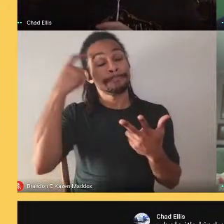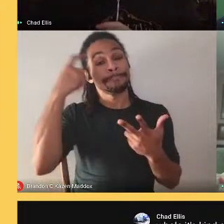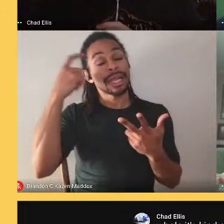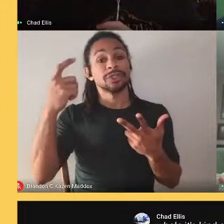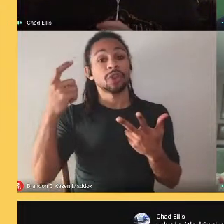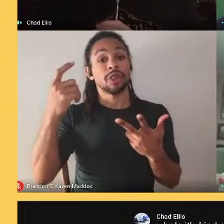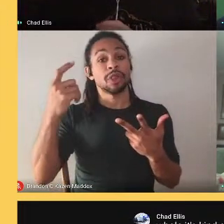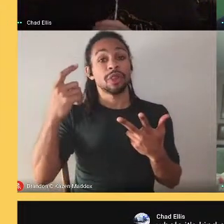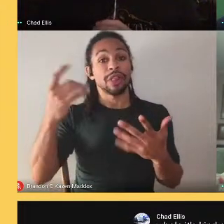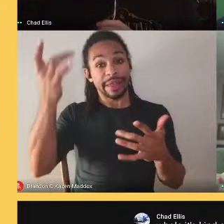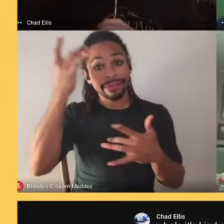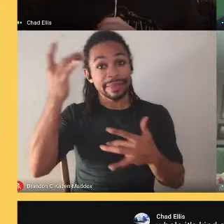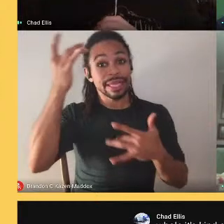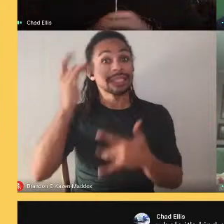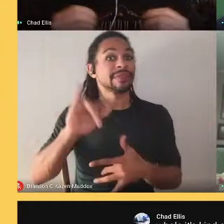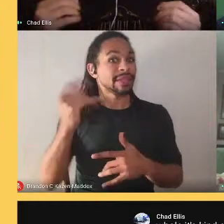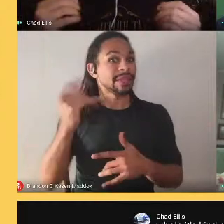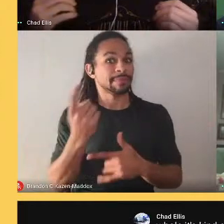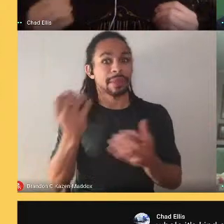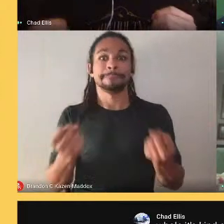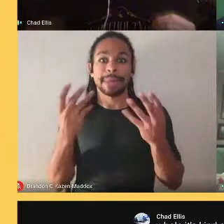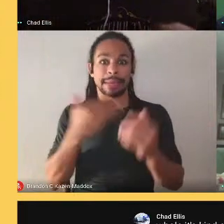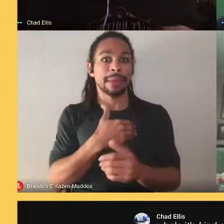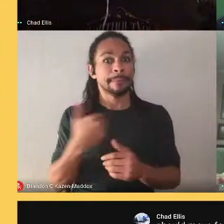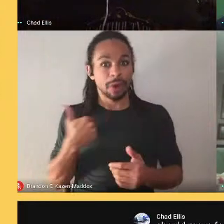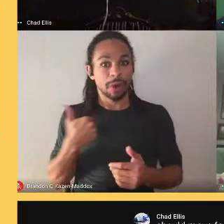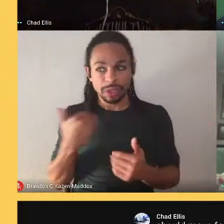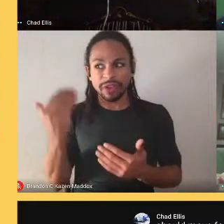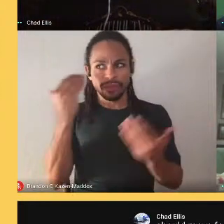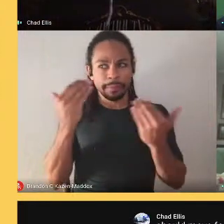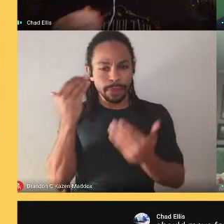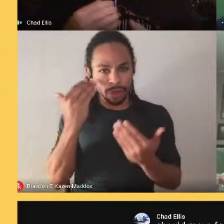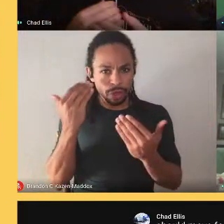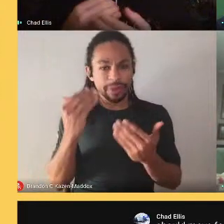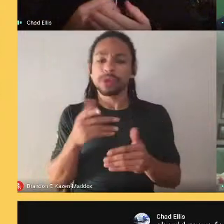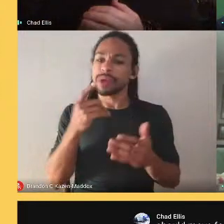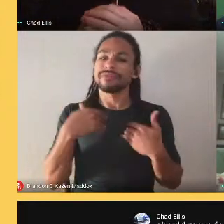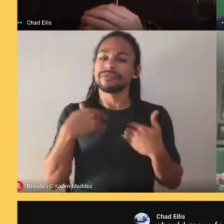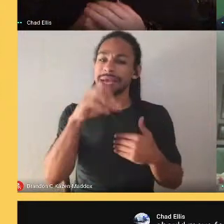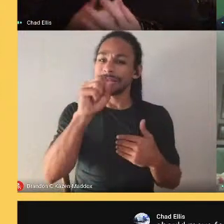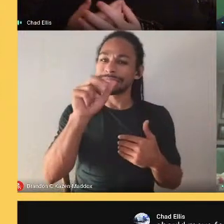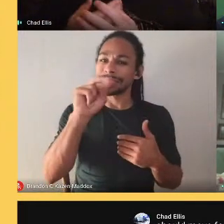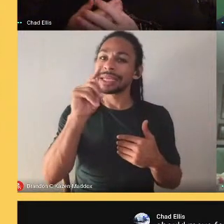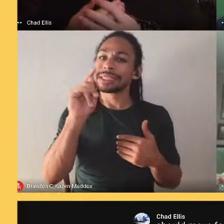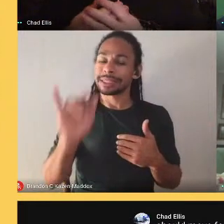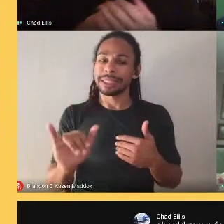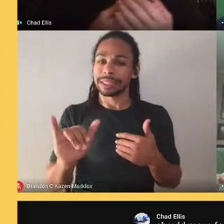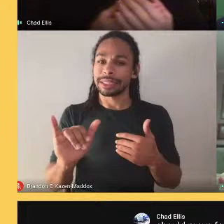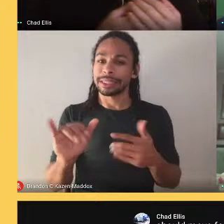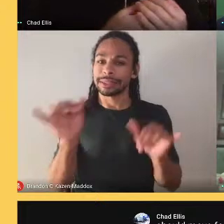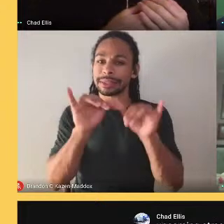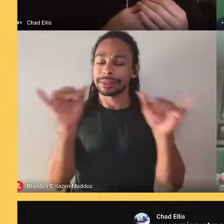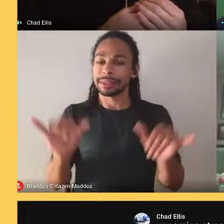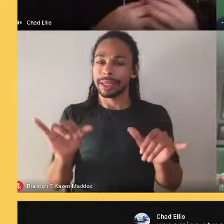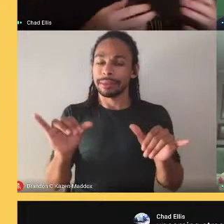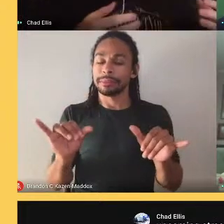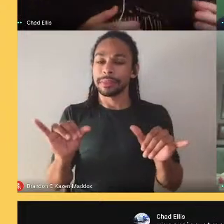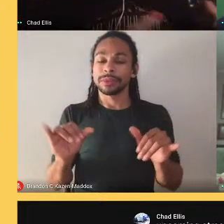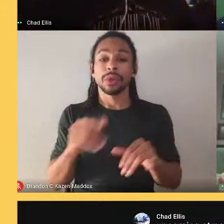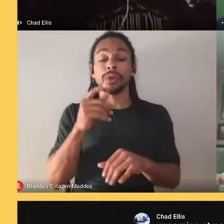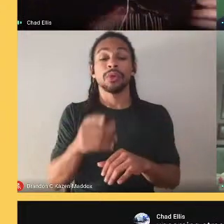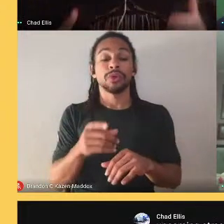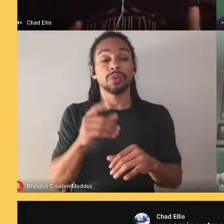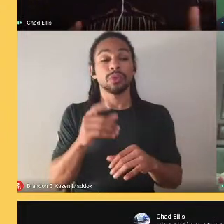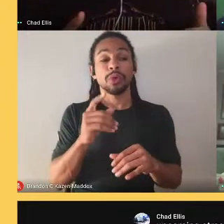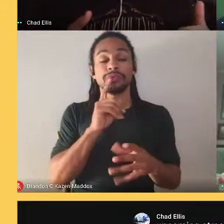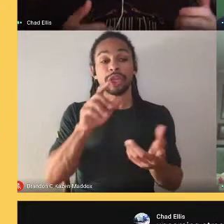with. And yet you have this sanity system. So like in the way where you're subverting the assumptions that you would have when you're picking up like